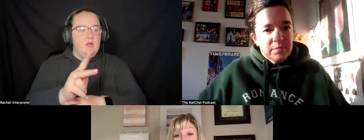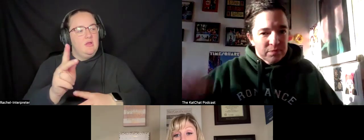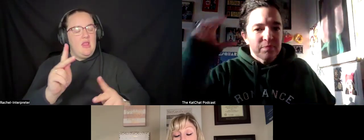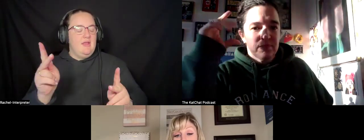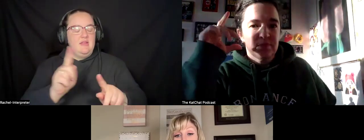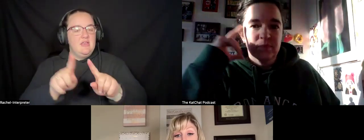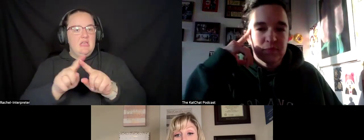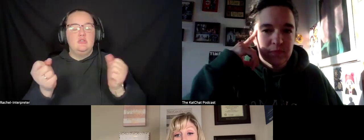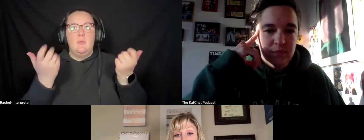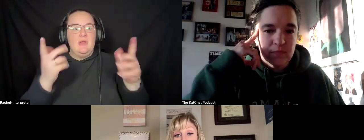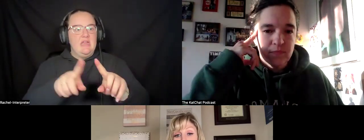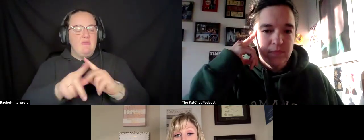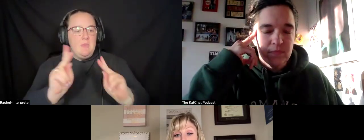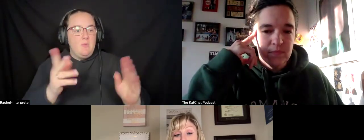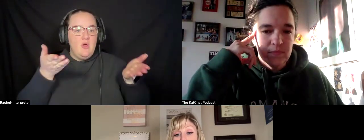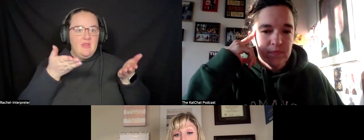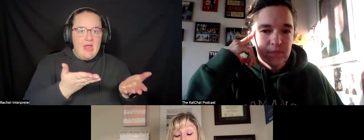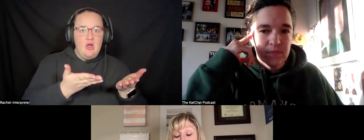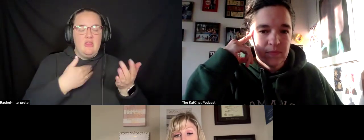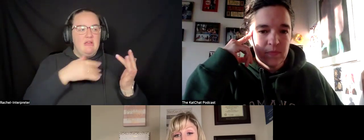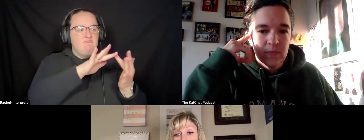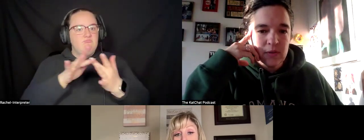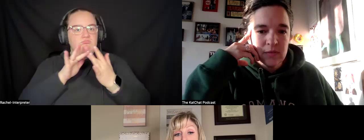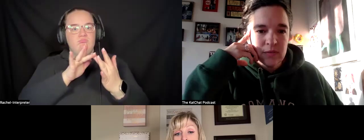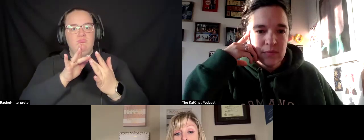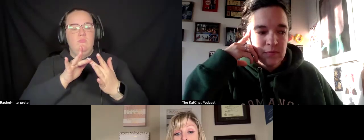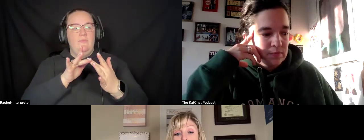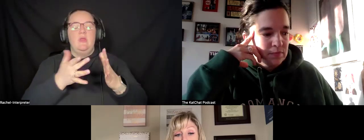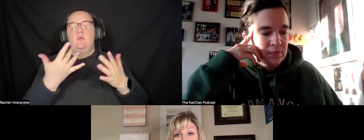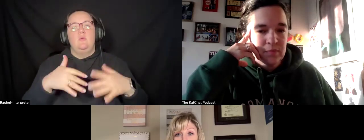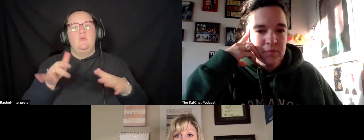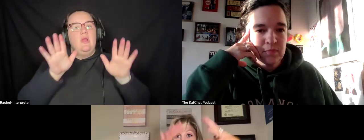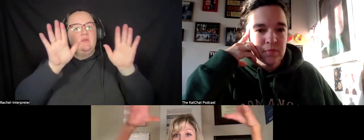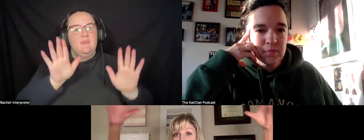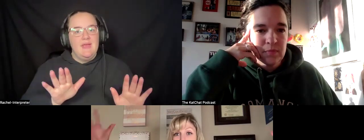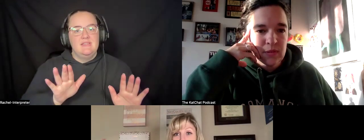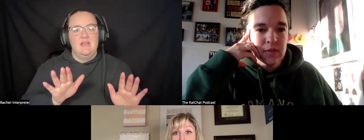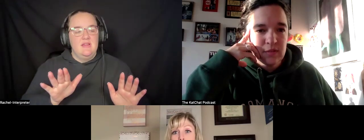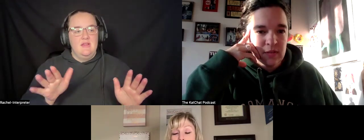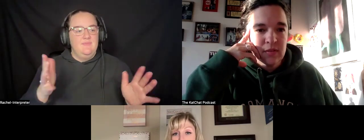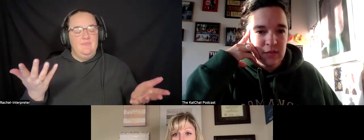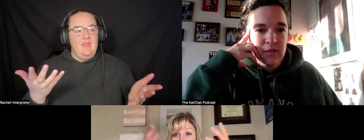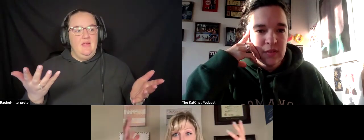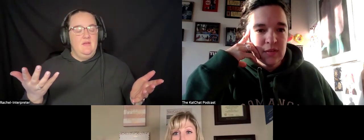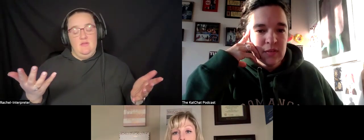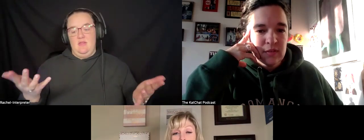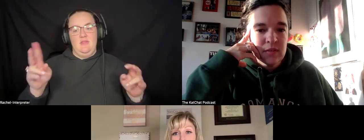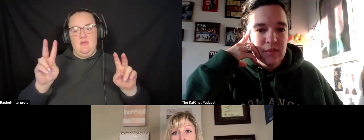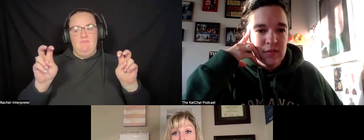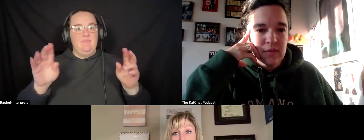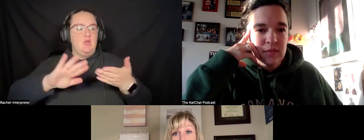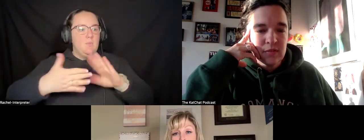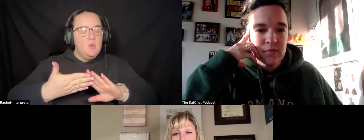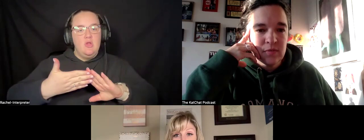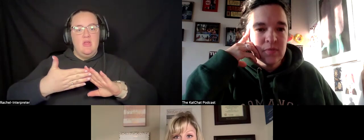people like that. So it's just it's incredible, like the whole, like I said, army and kind of community of